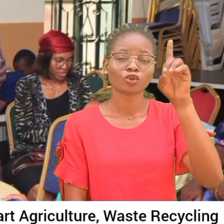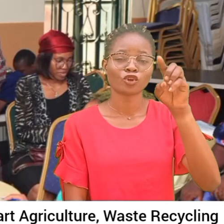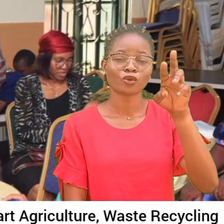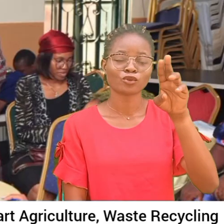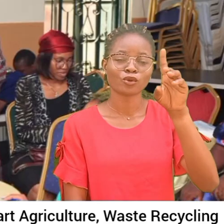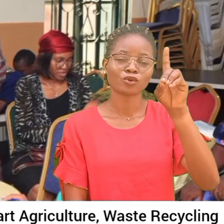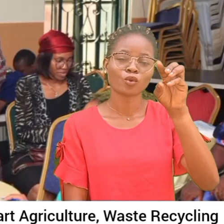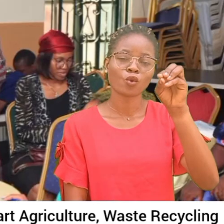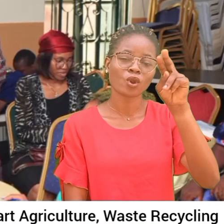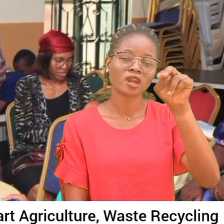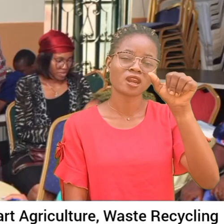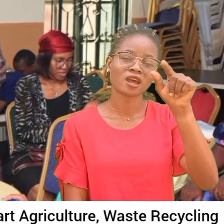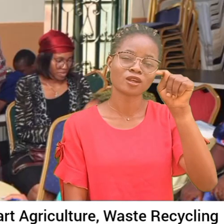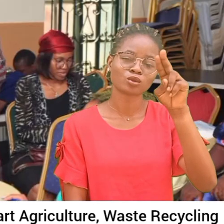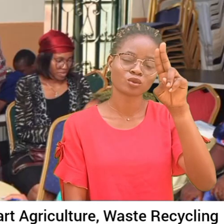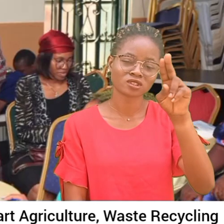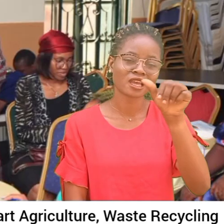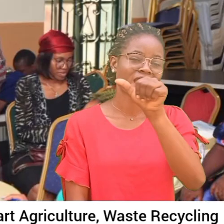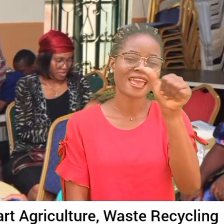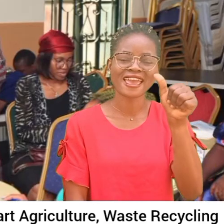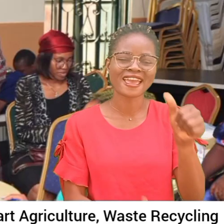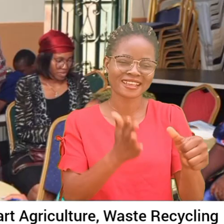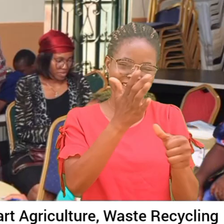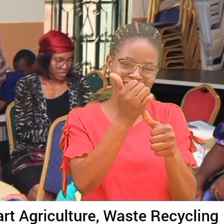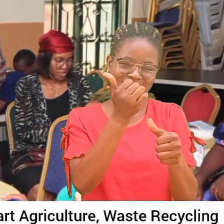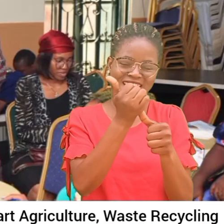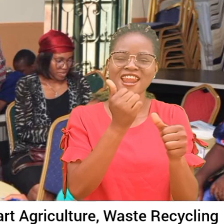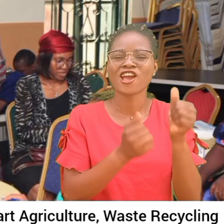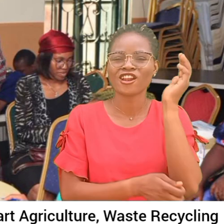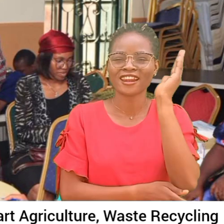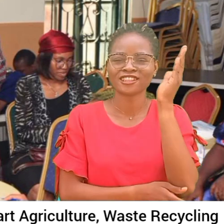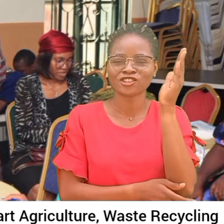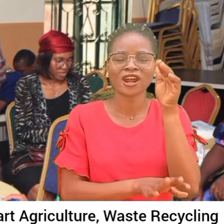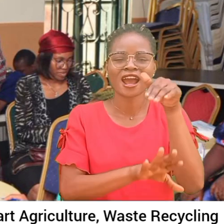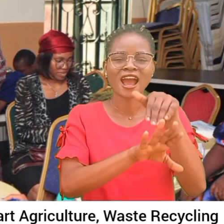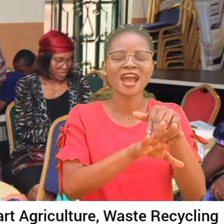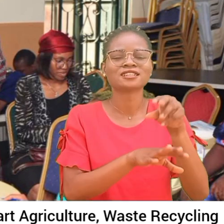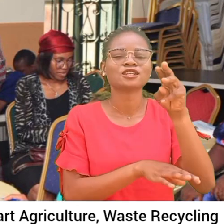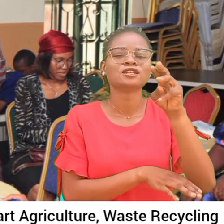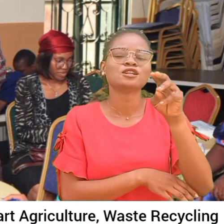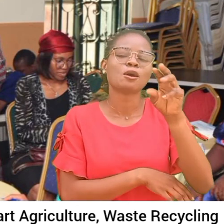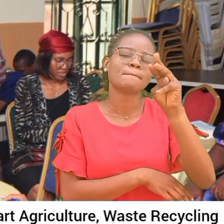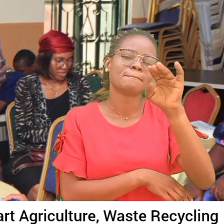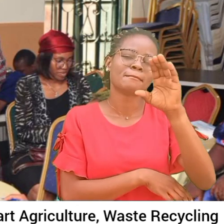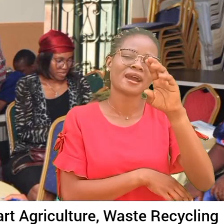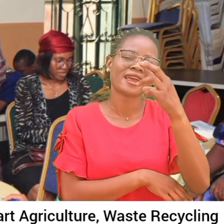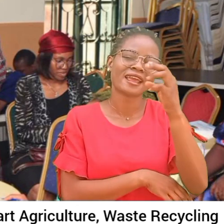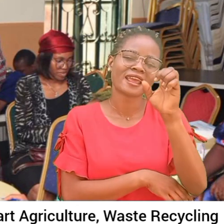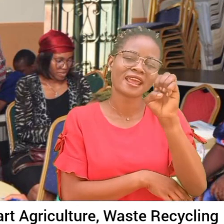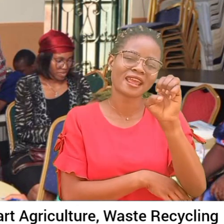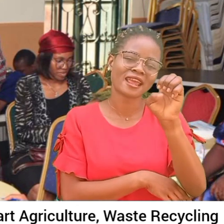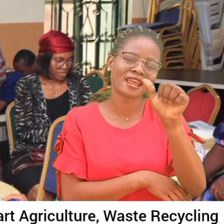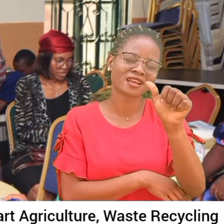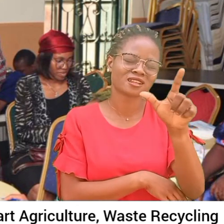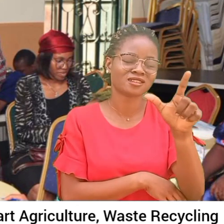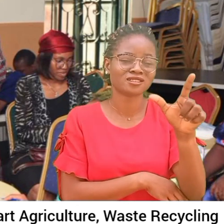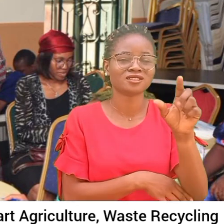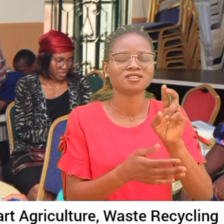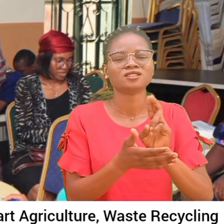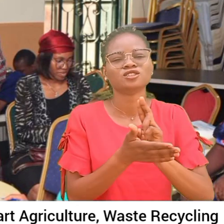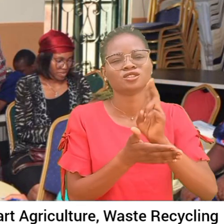Dr. Donatus Onu, a senior lecturer at Michael Opara University of Agriculture,